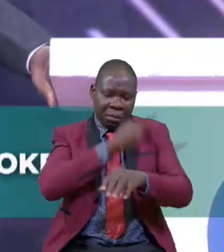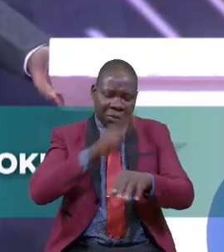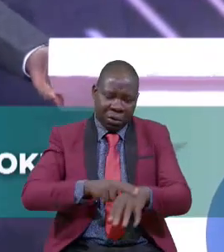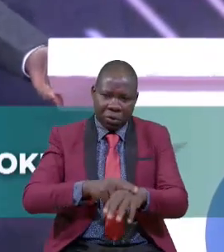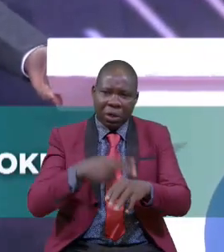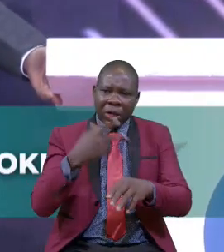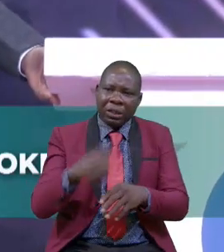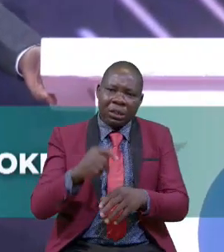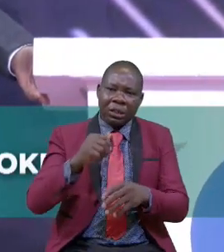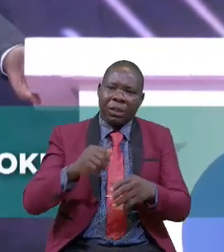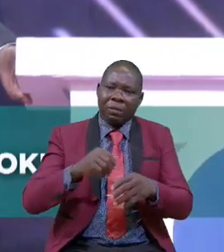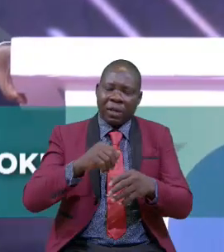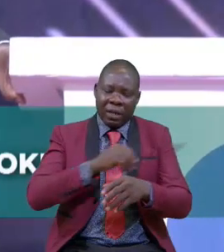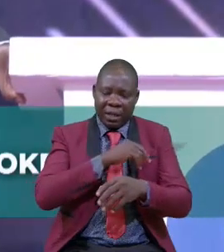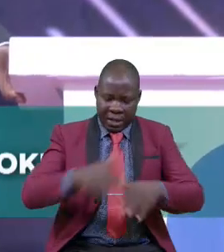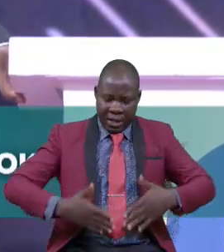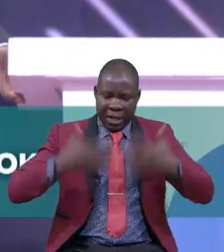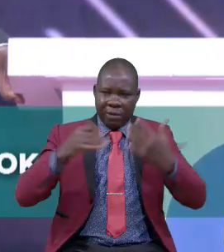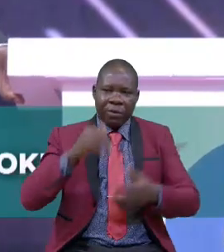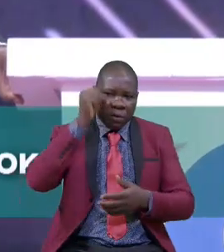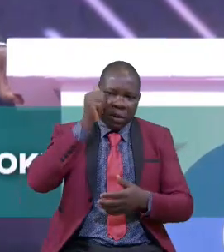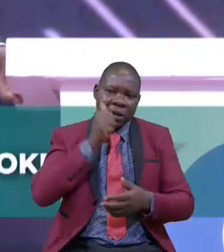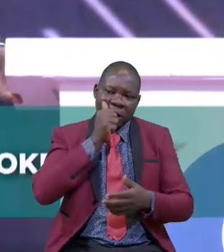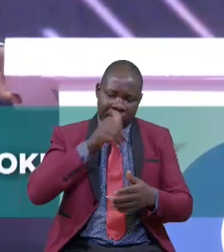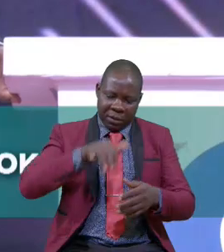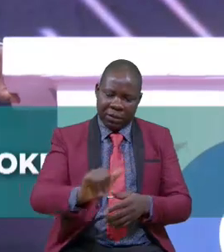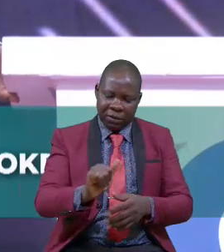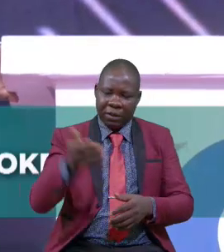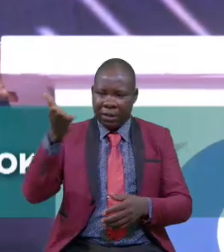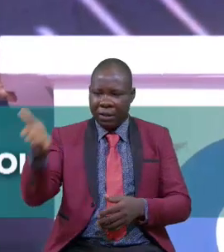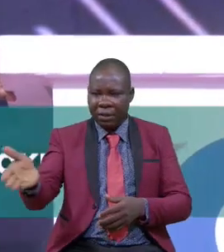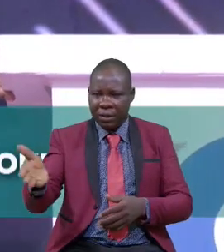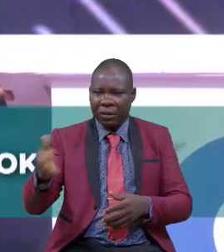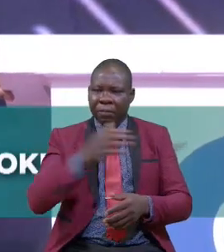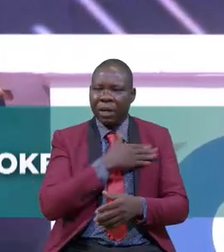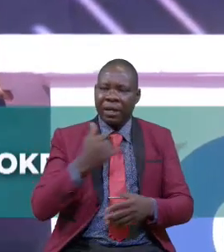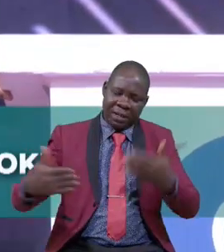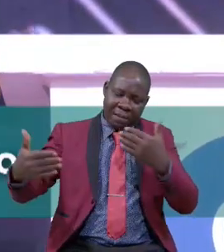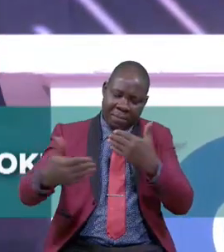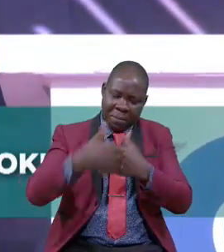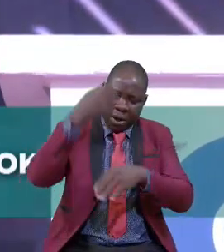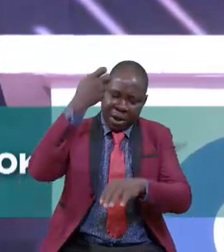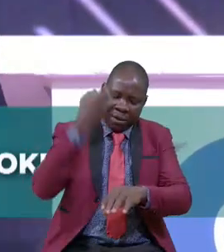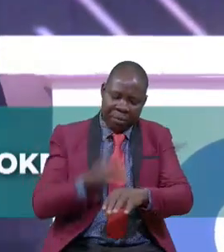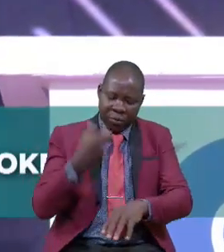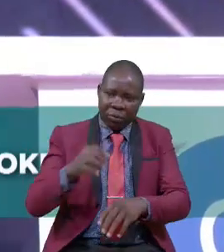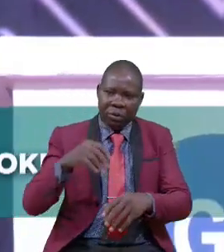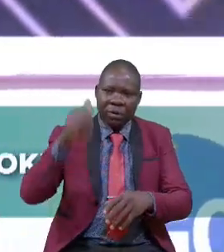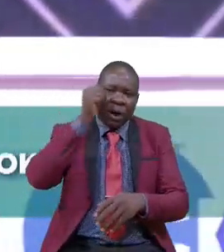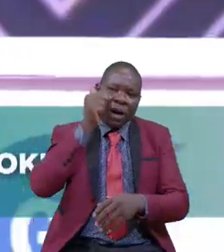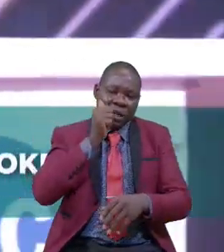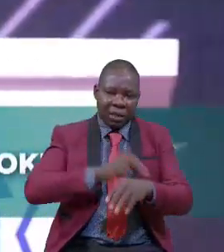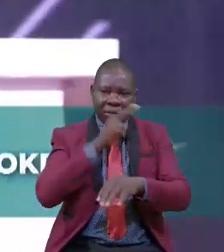of Adam still there. And the backbone of Adamic nature has not been broken. Maybe